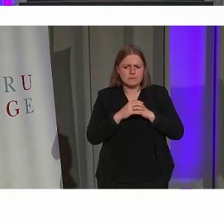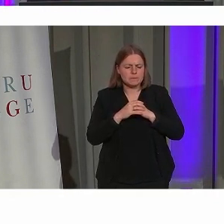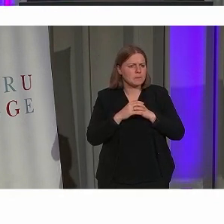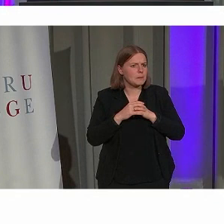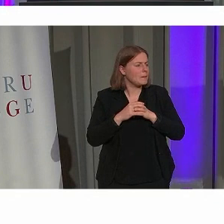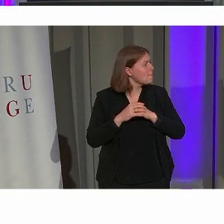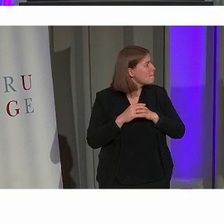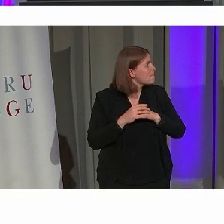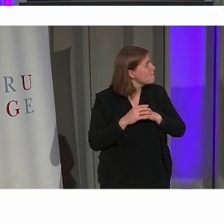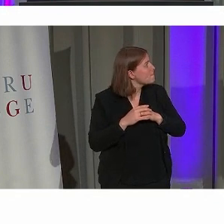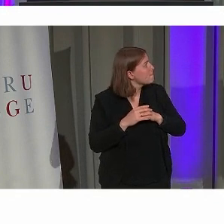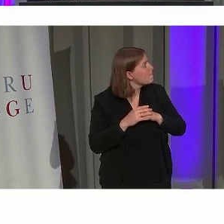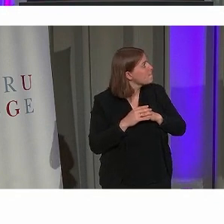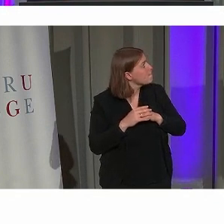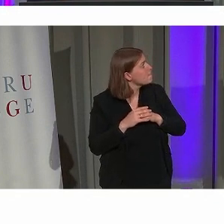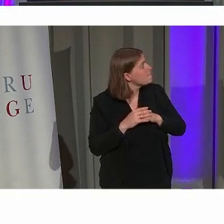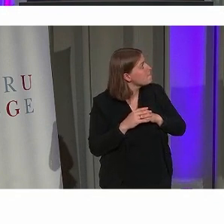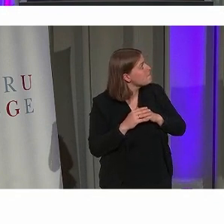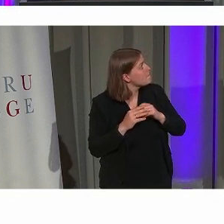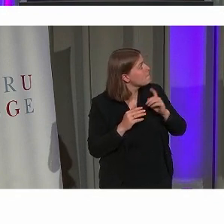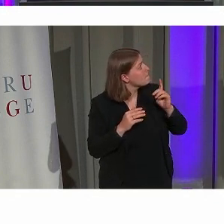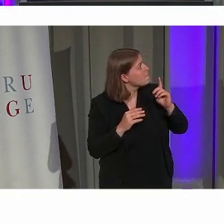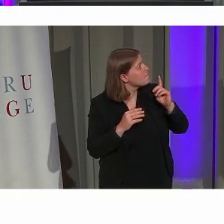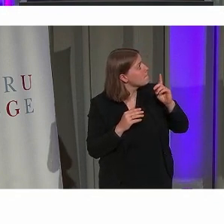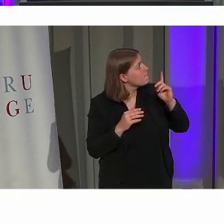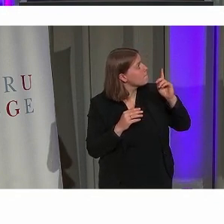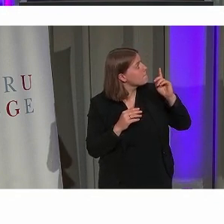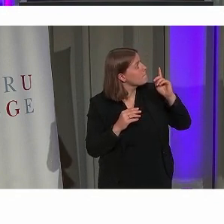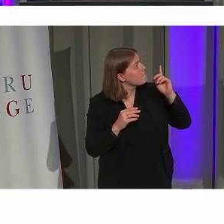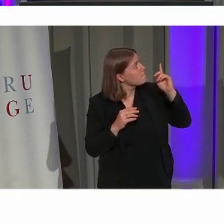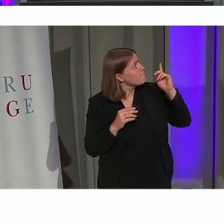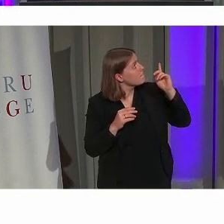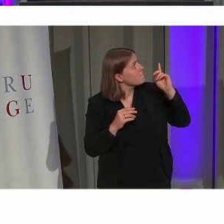archaeological zone 1 is where the access